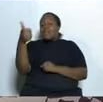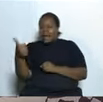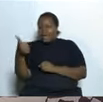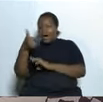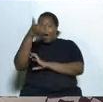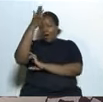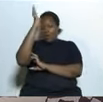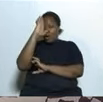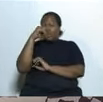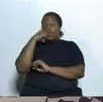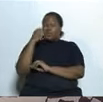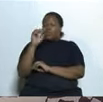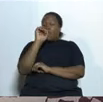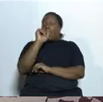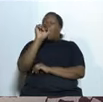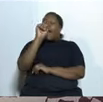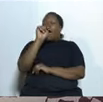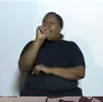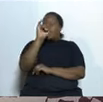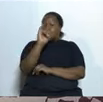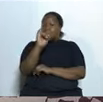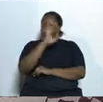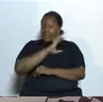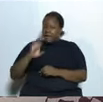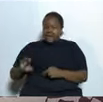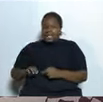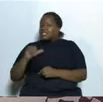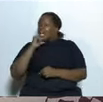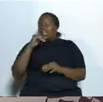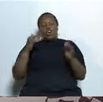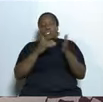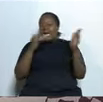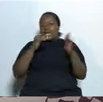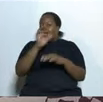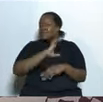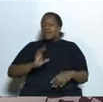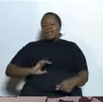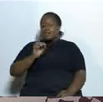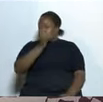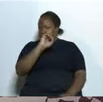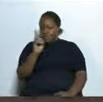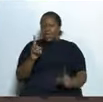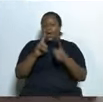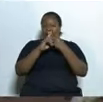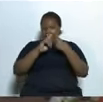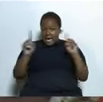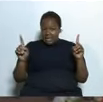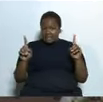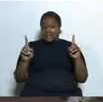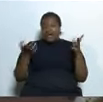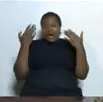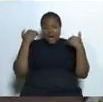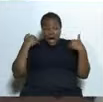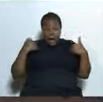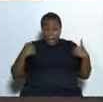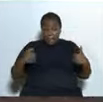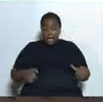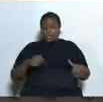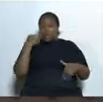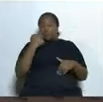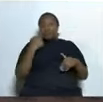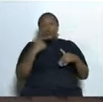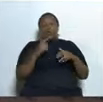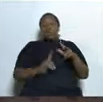So the antichrist is not against Christ. He is one that appears in religious garments as a super